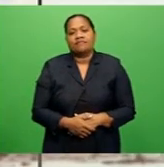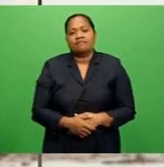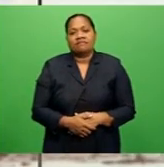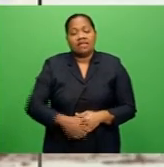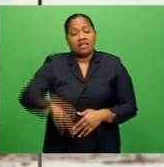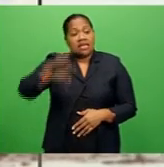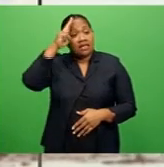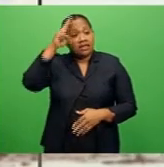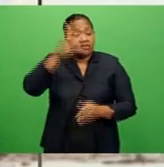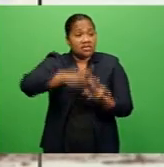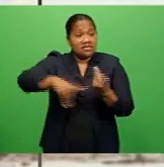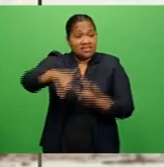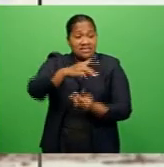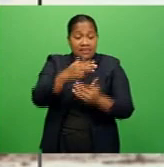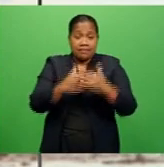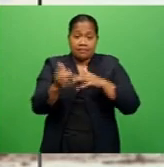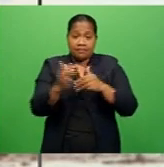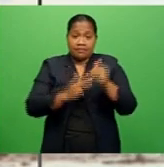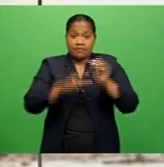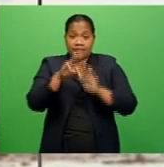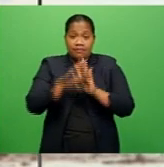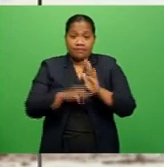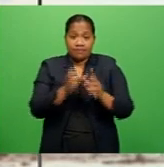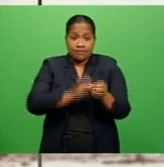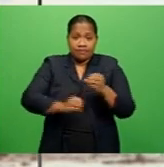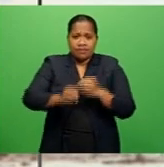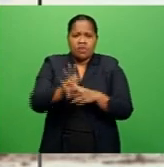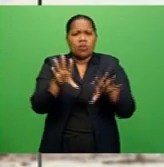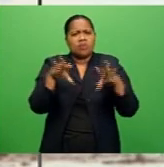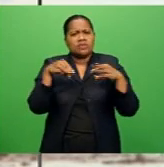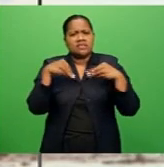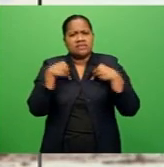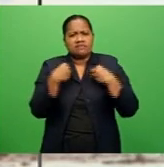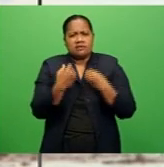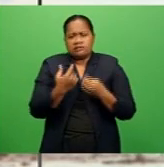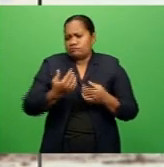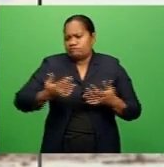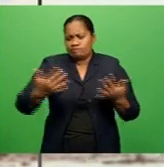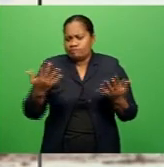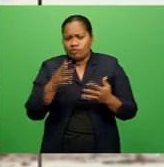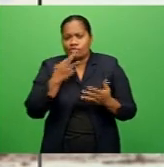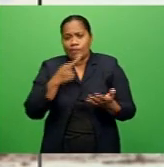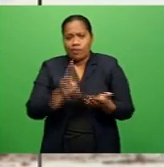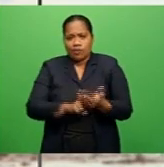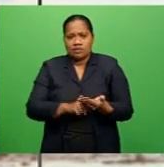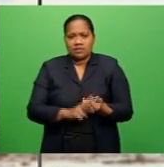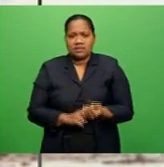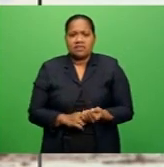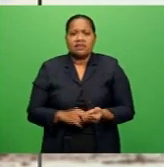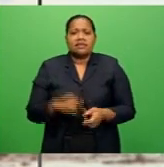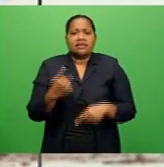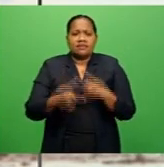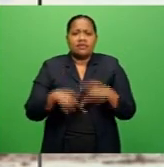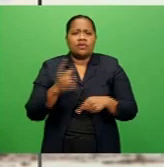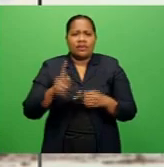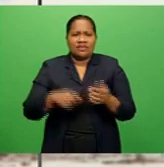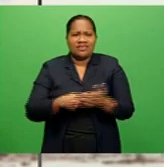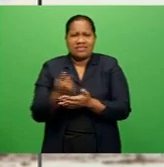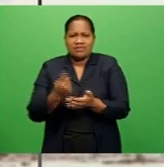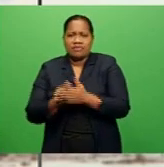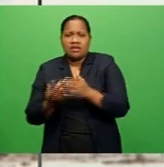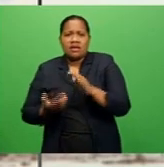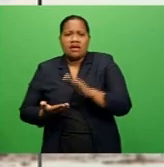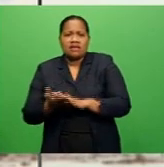National Disaster Management Office has received several reports of individuals soliciting payments under the guise of tropical